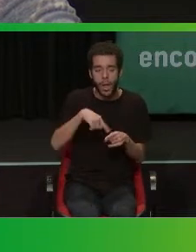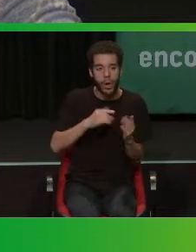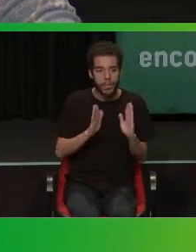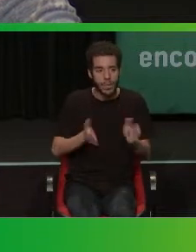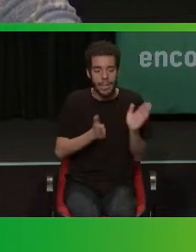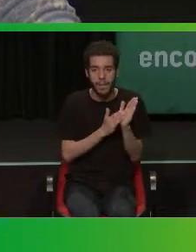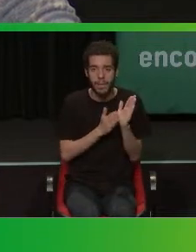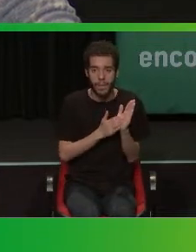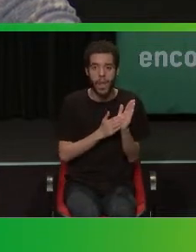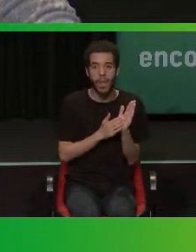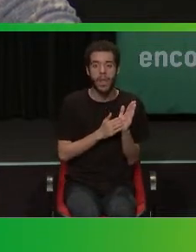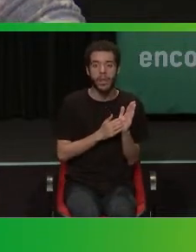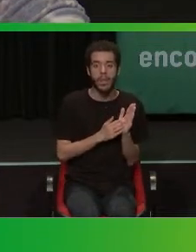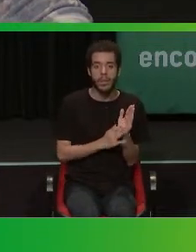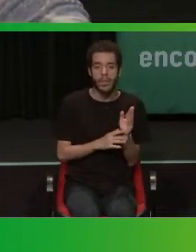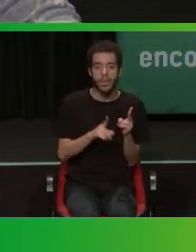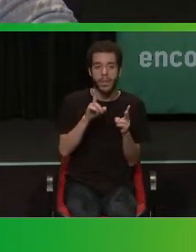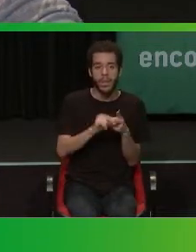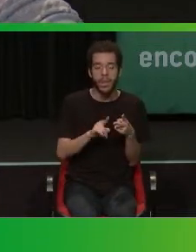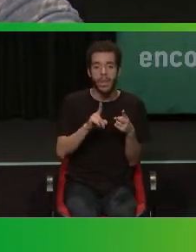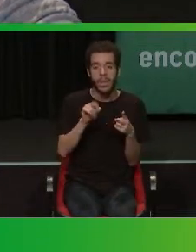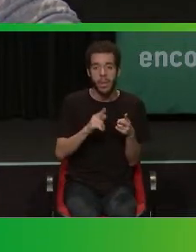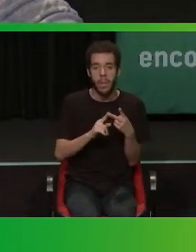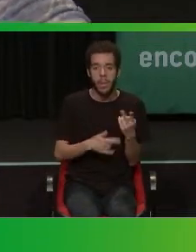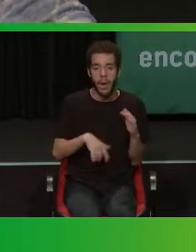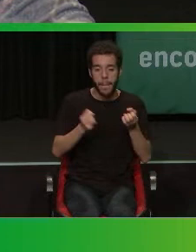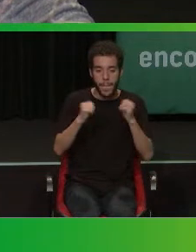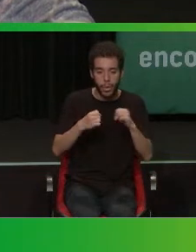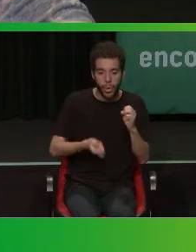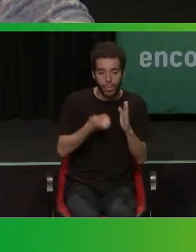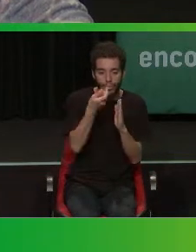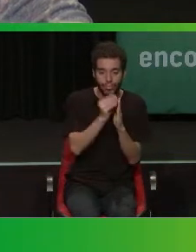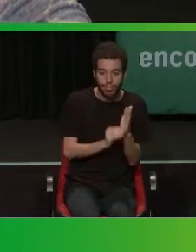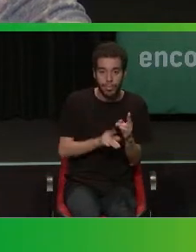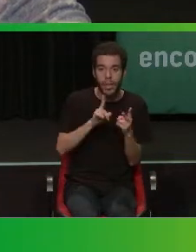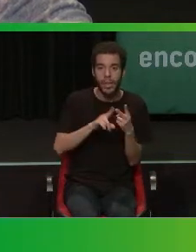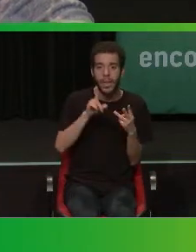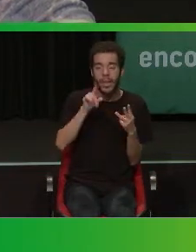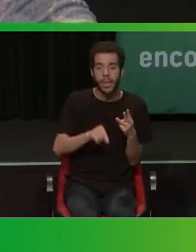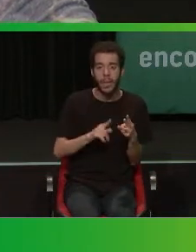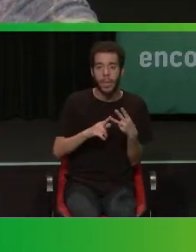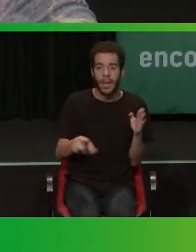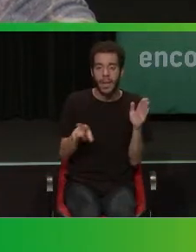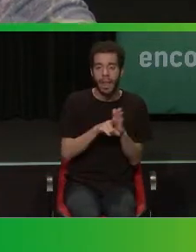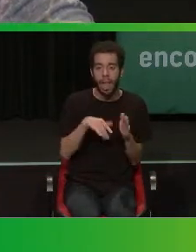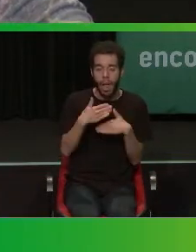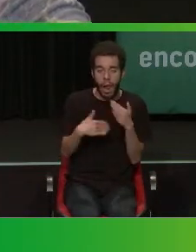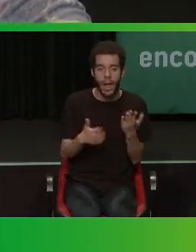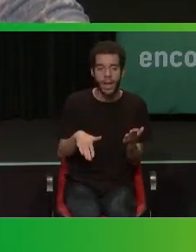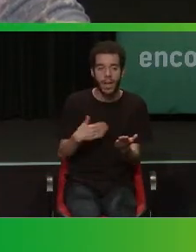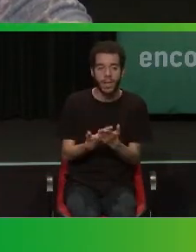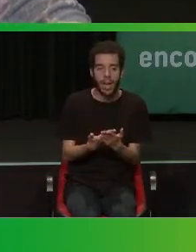evidence and of designing protocols and ways of advancing in a smart